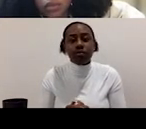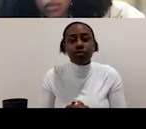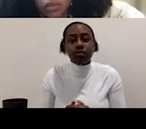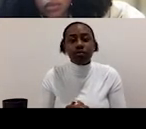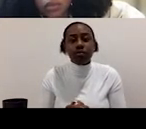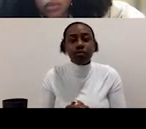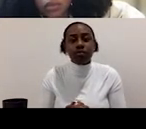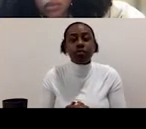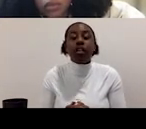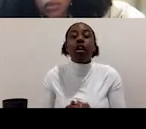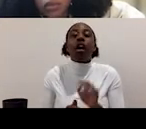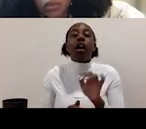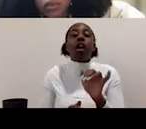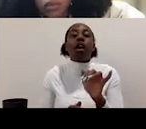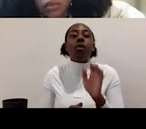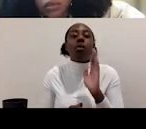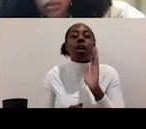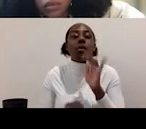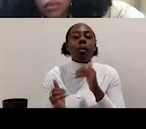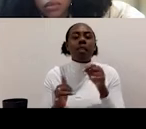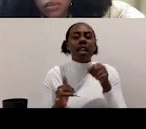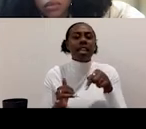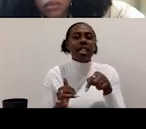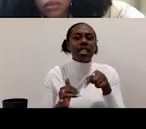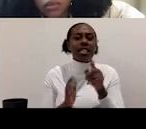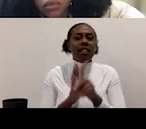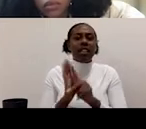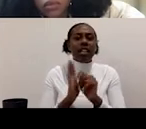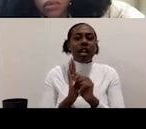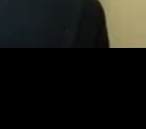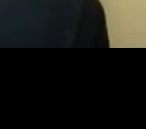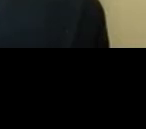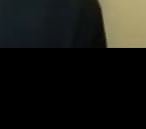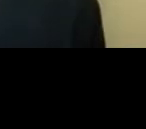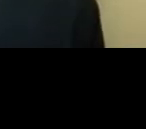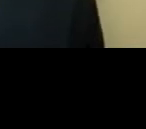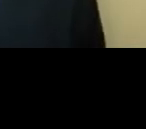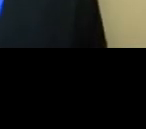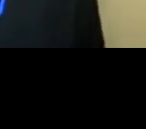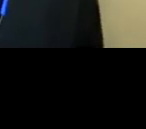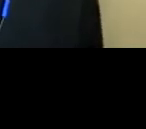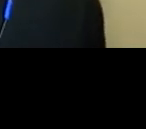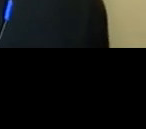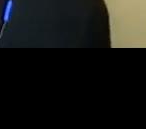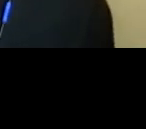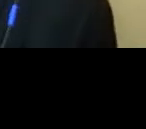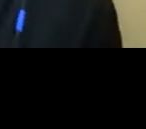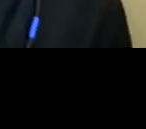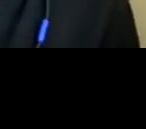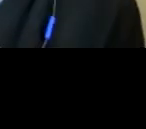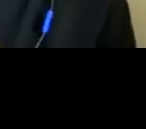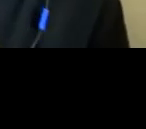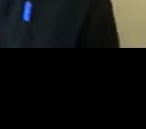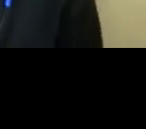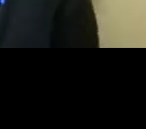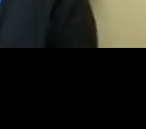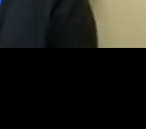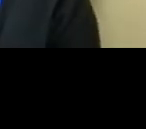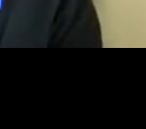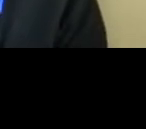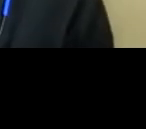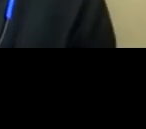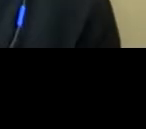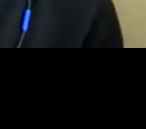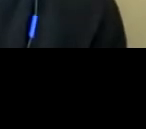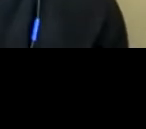We're going to play this one a little later, Dee. Sorry. No worries. Thank you so much for cueing those. Just